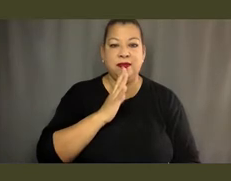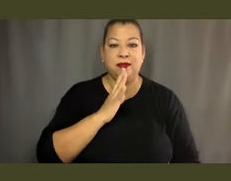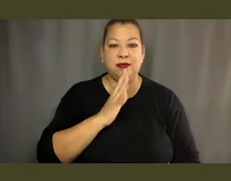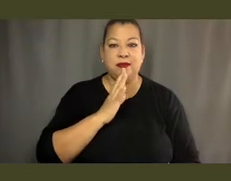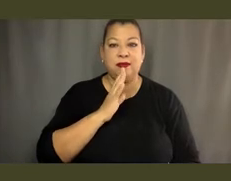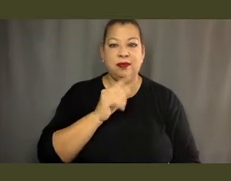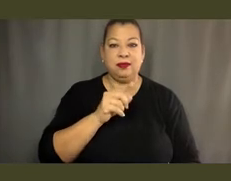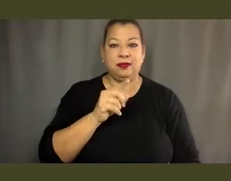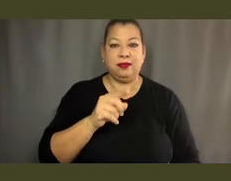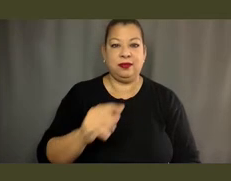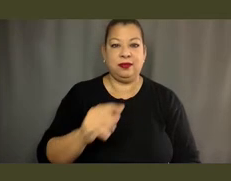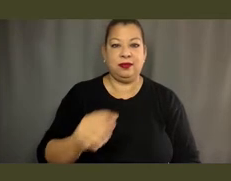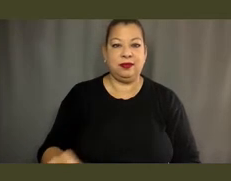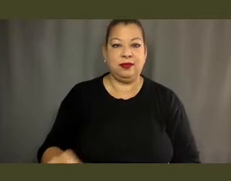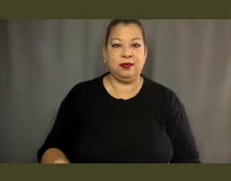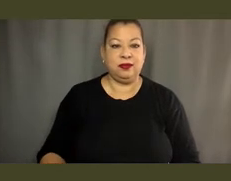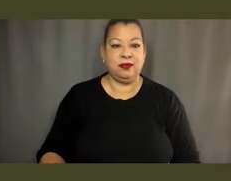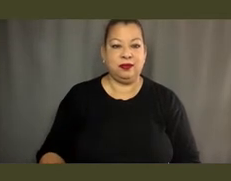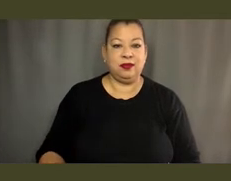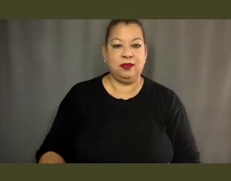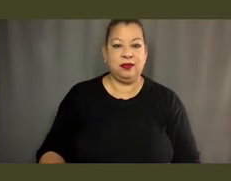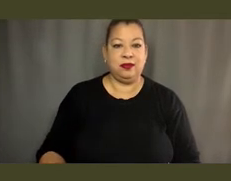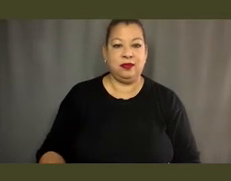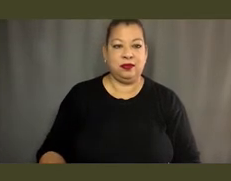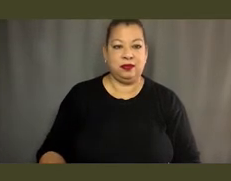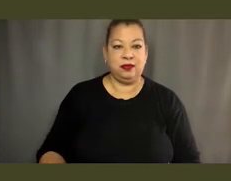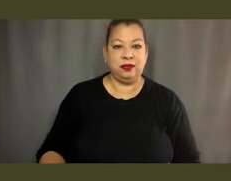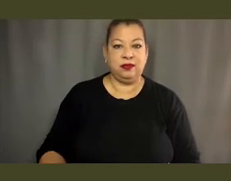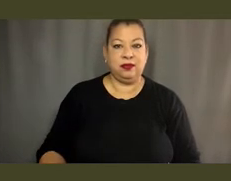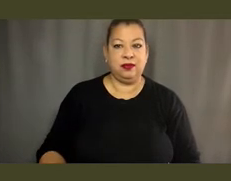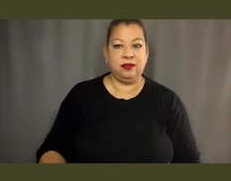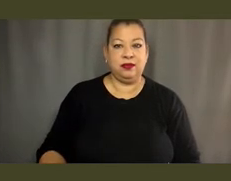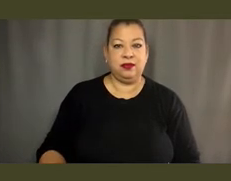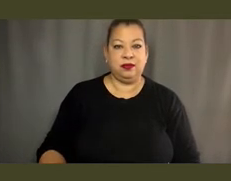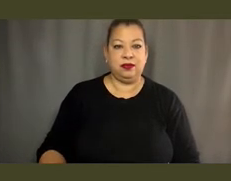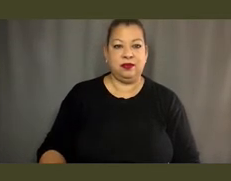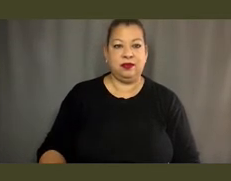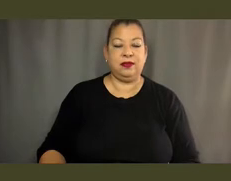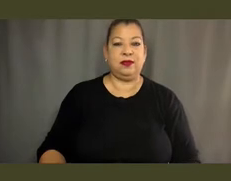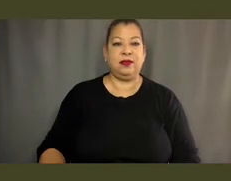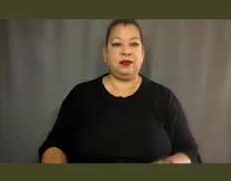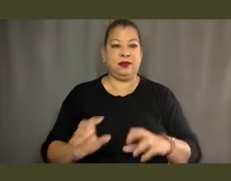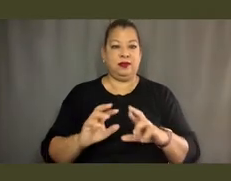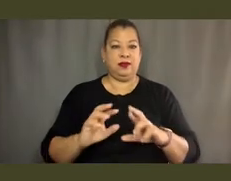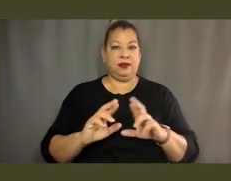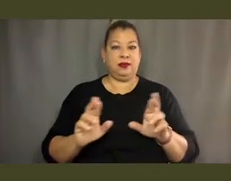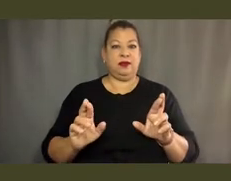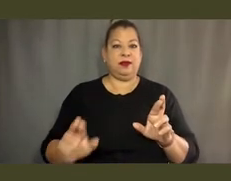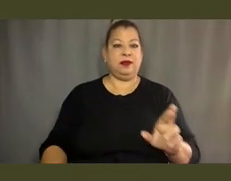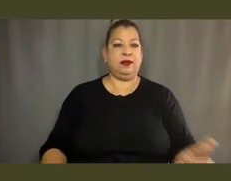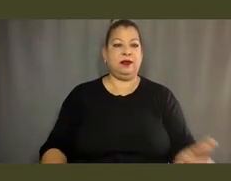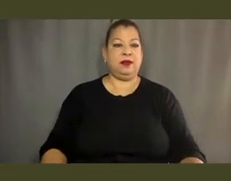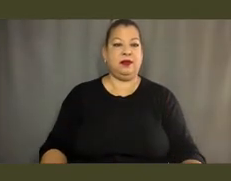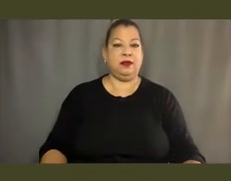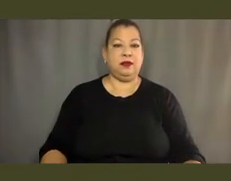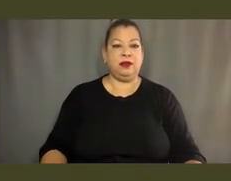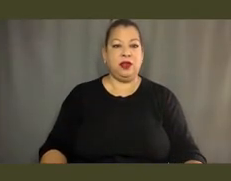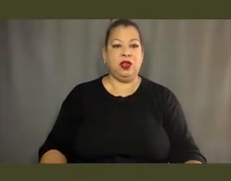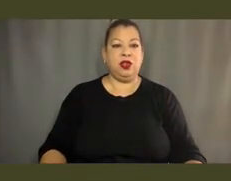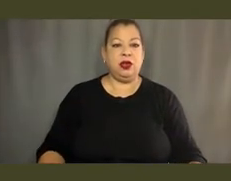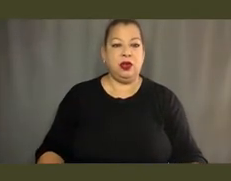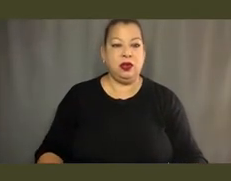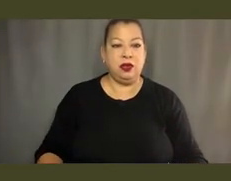carbon dioxide and methane. And then we have to prepare for the changes that are already underway in our climate and will happen whatever